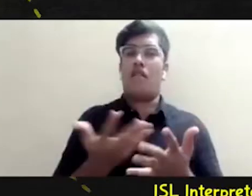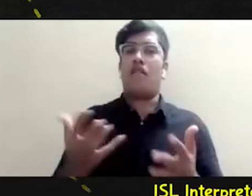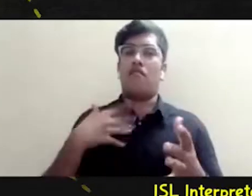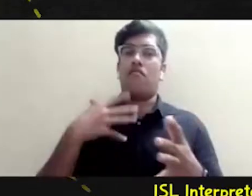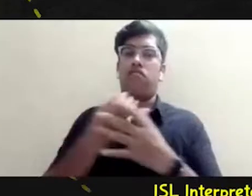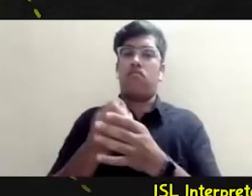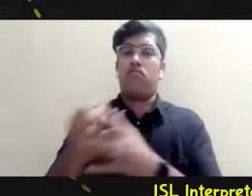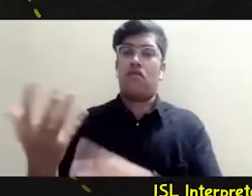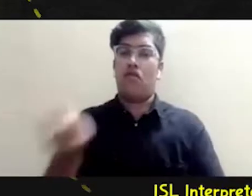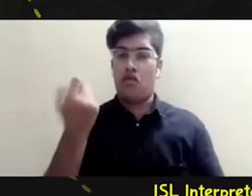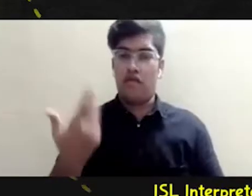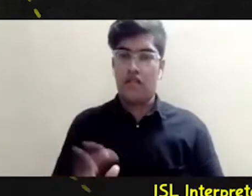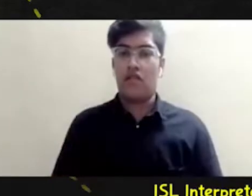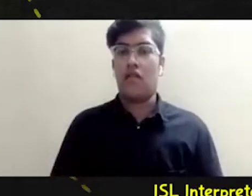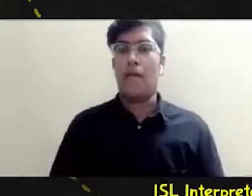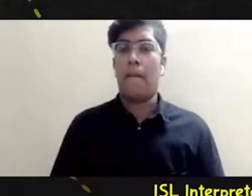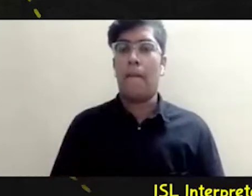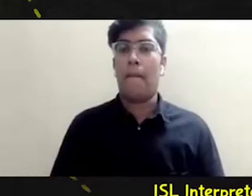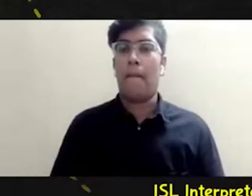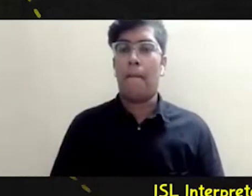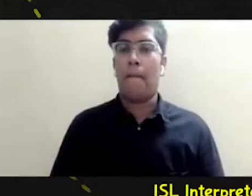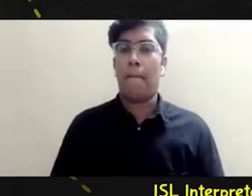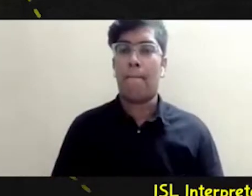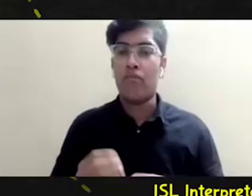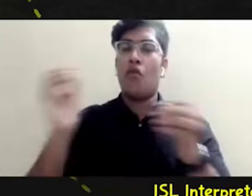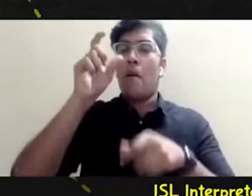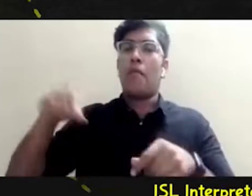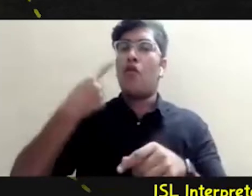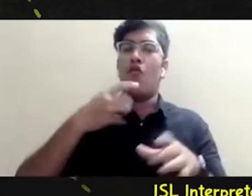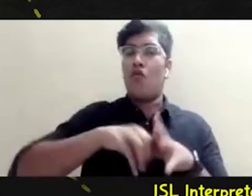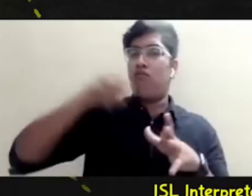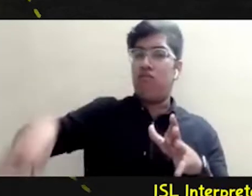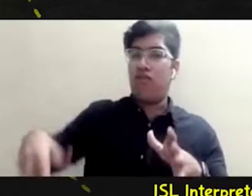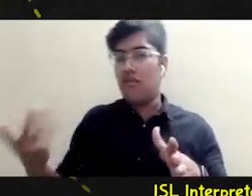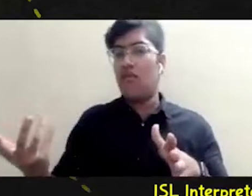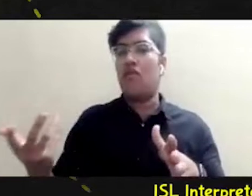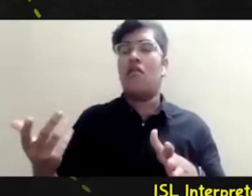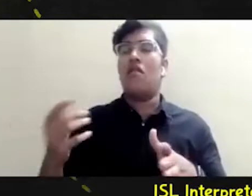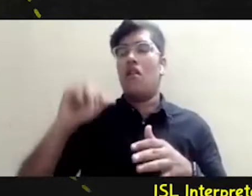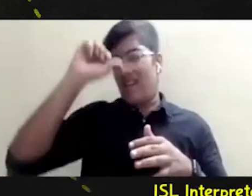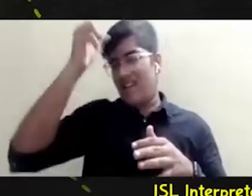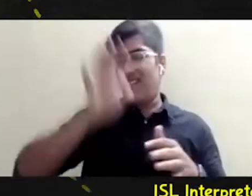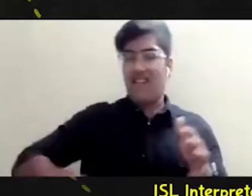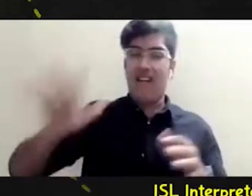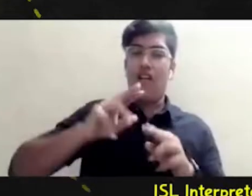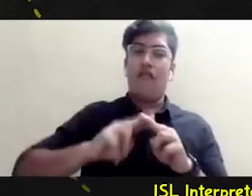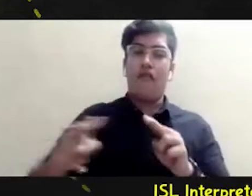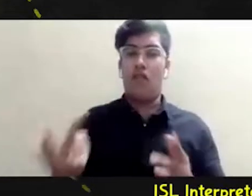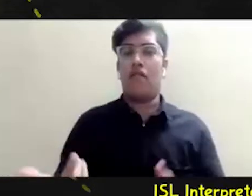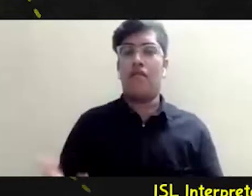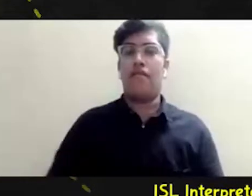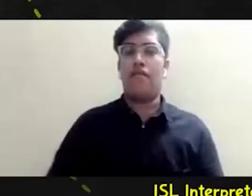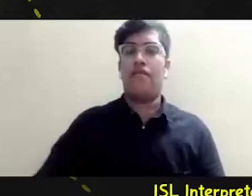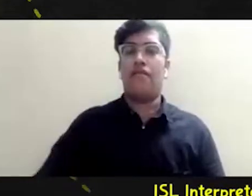things, more than the people who have been excluded in a particular state or even in the entire country. Of course, the other